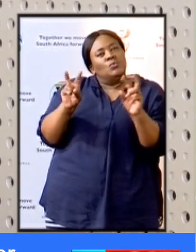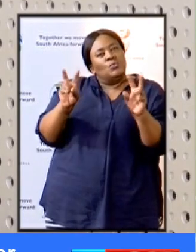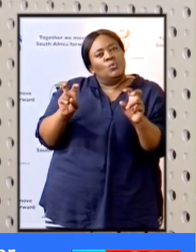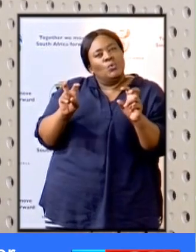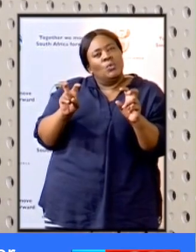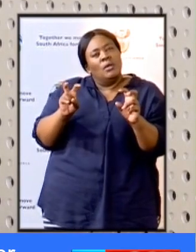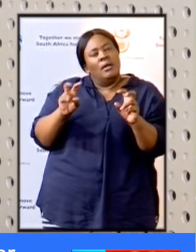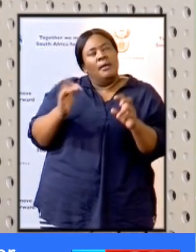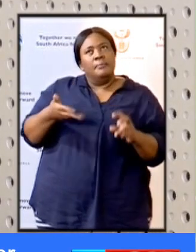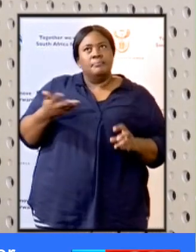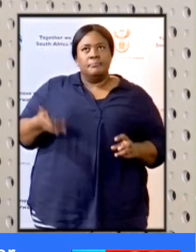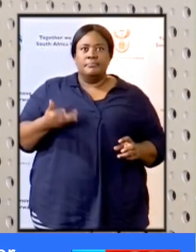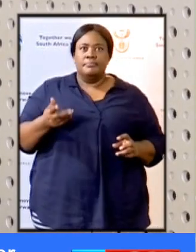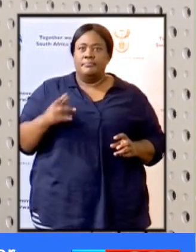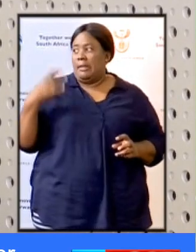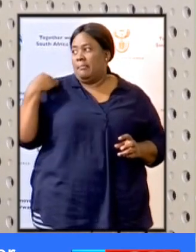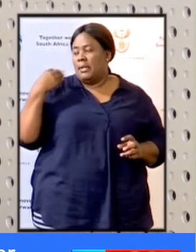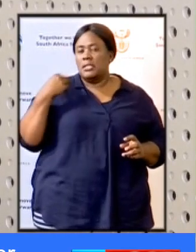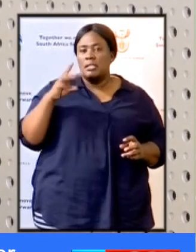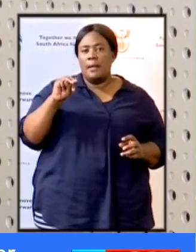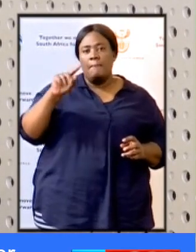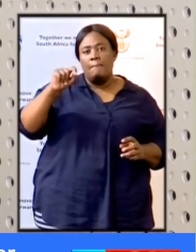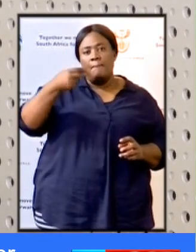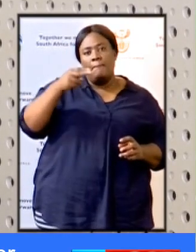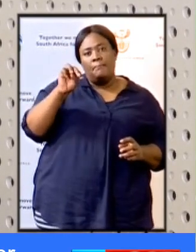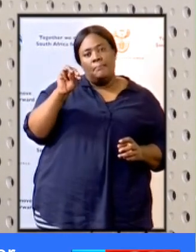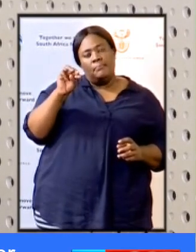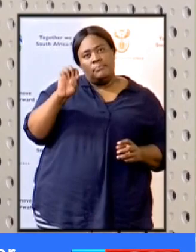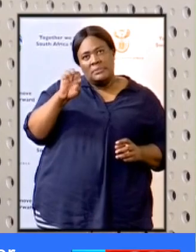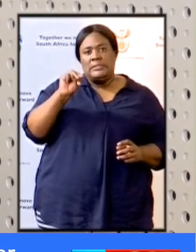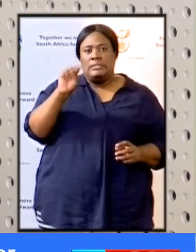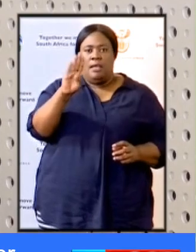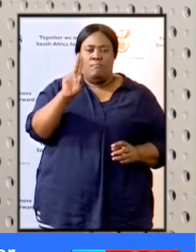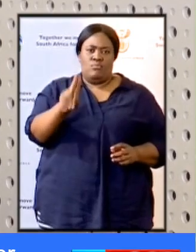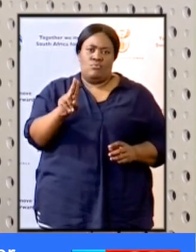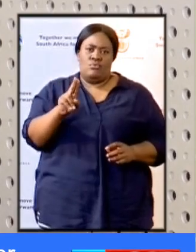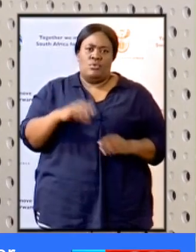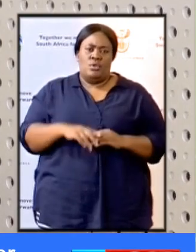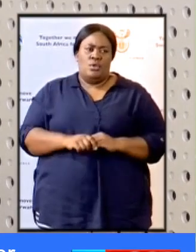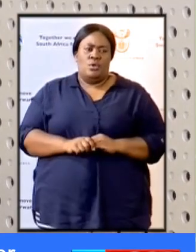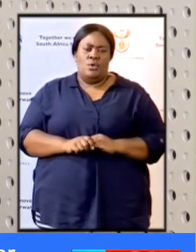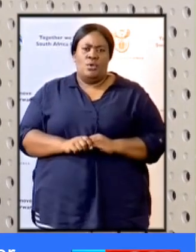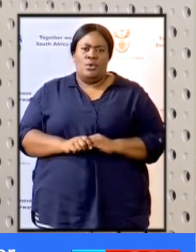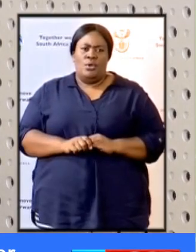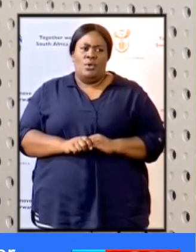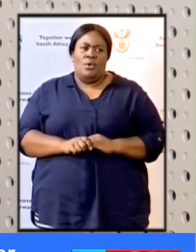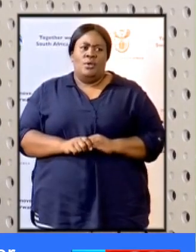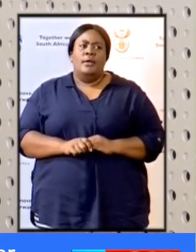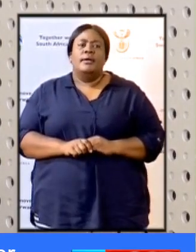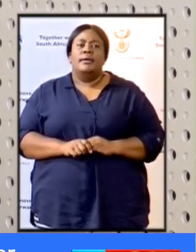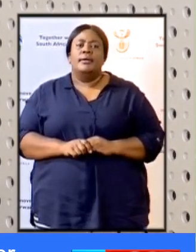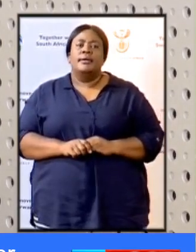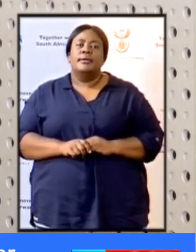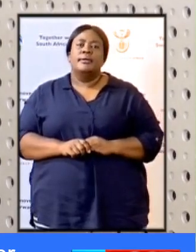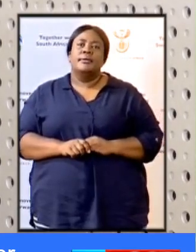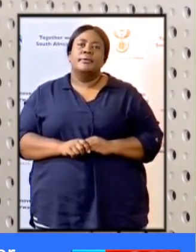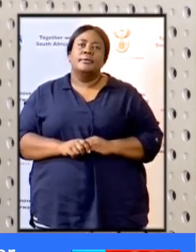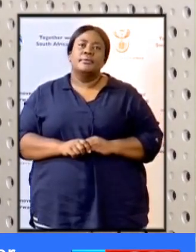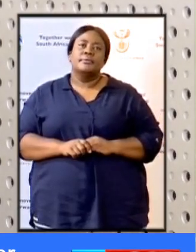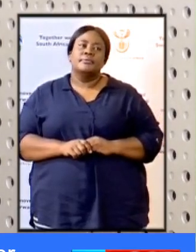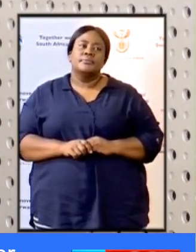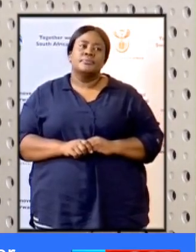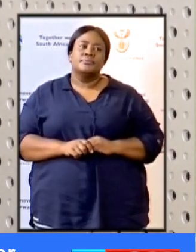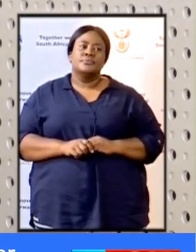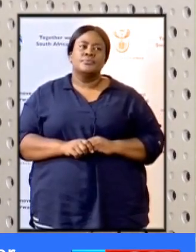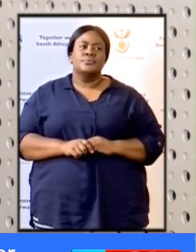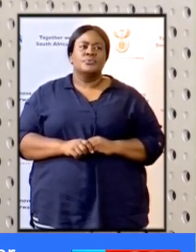now, Minister Mtem, is that also a message from my MLO. Are we not